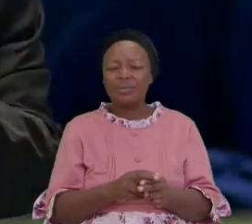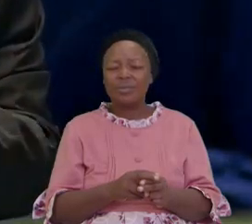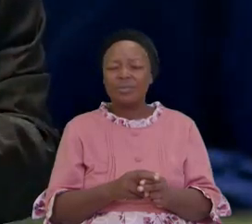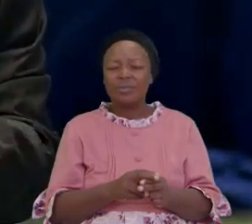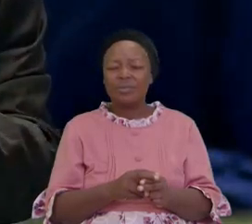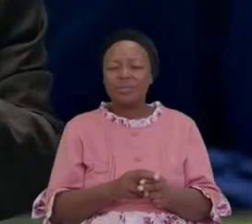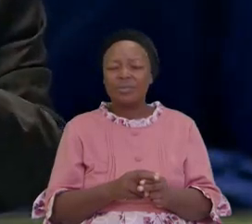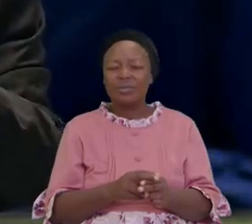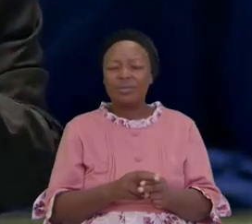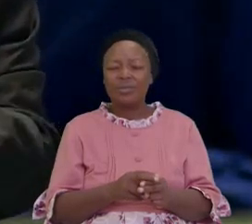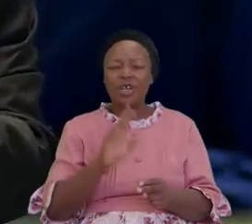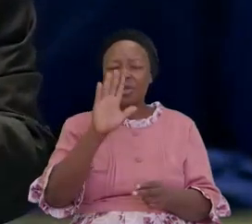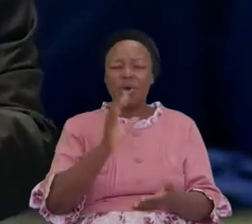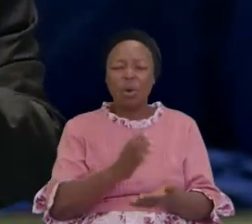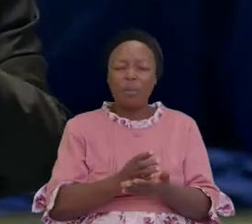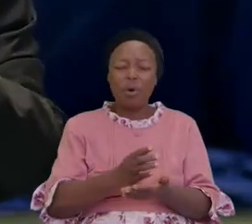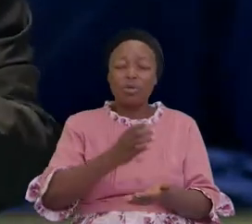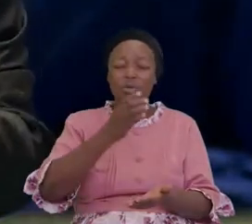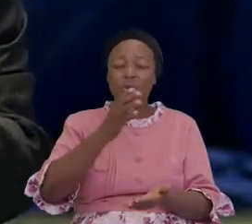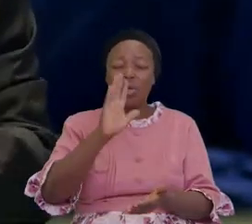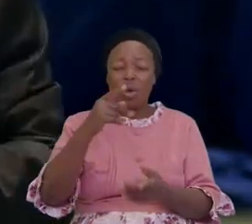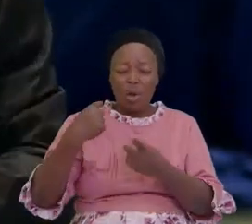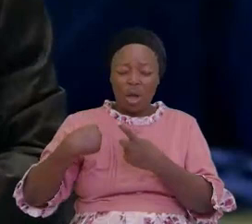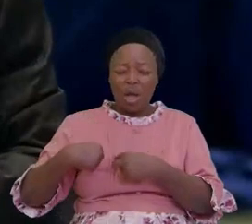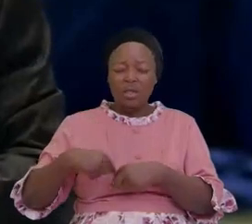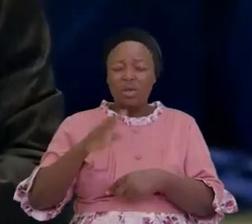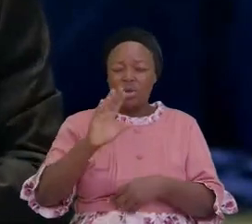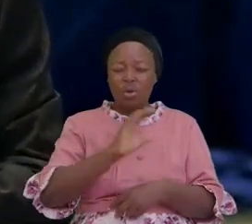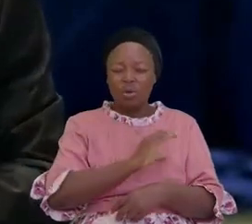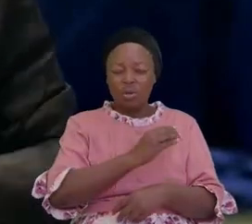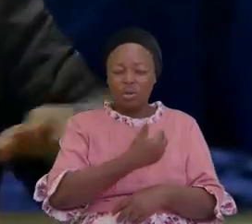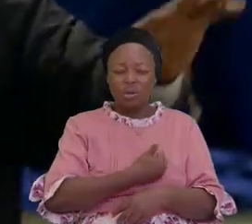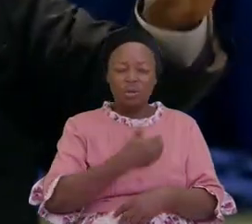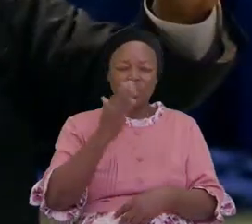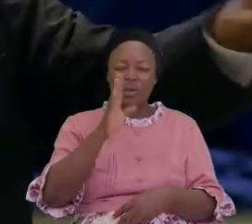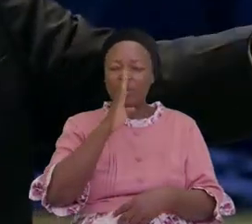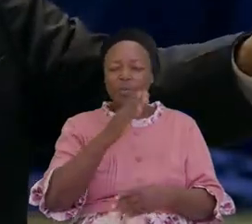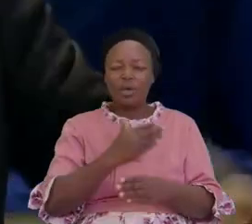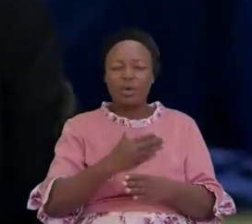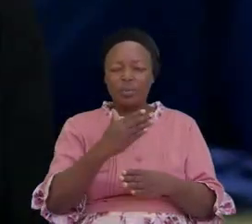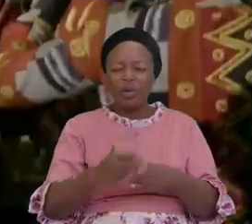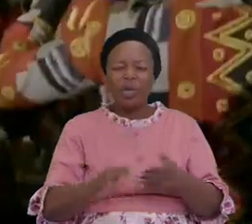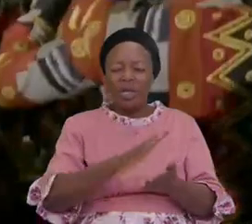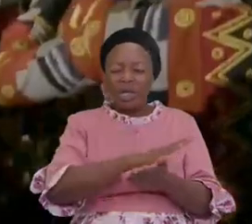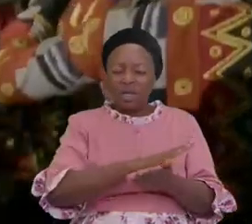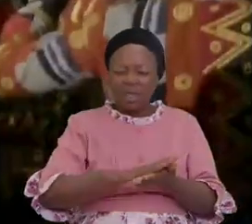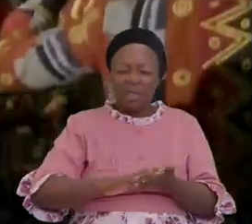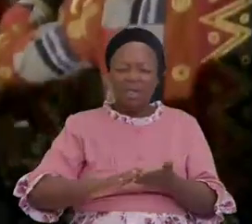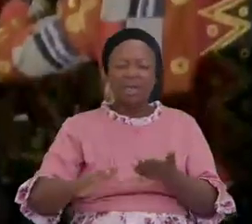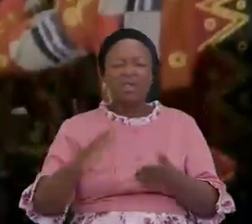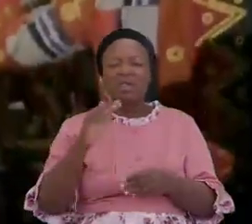Your bottle, your heart, your soul be totally washed and entirely clean.